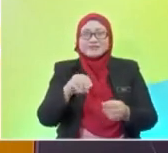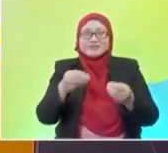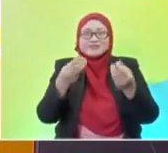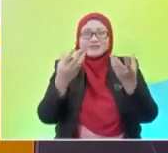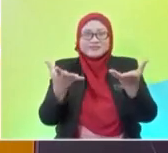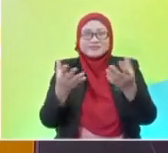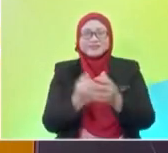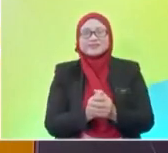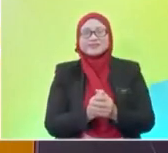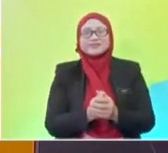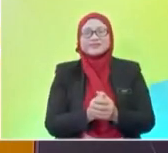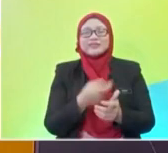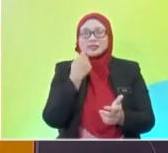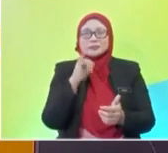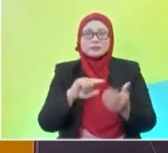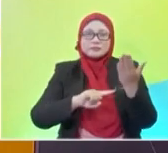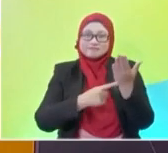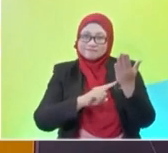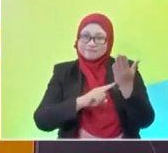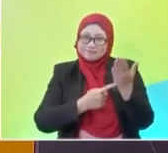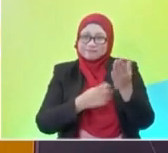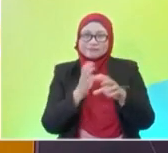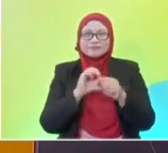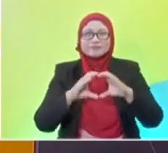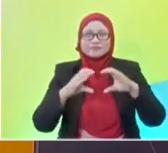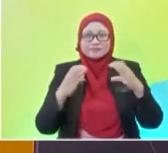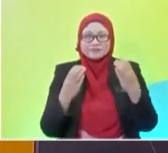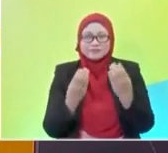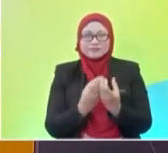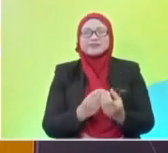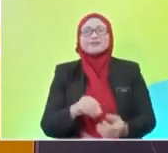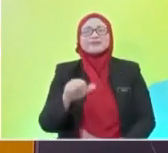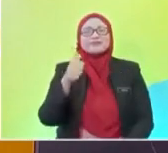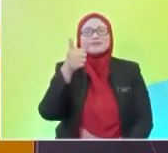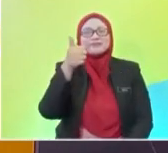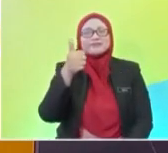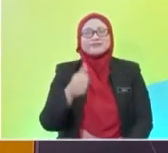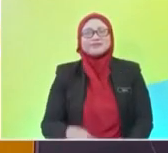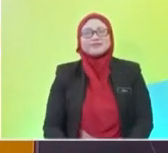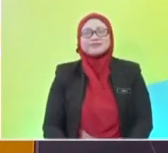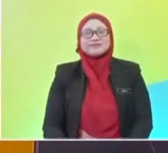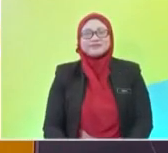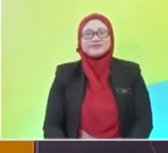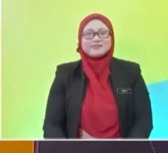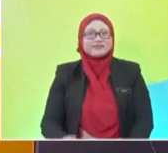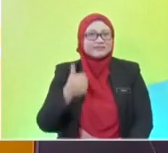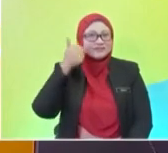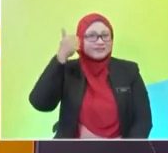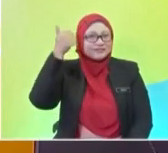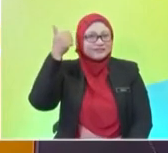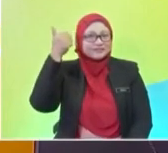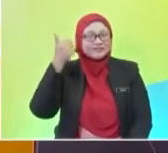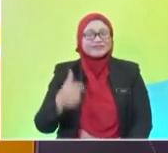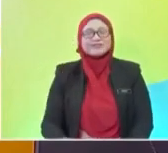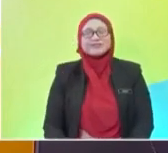the first one to guess three words. Pairs, yeah. Yes. Okay. Good job, everyone. We won. Good job. All